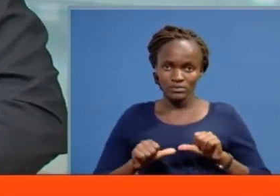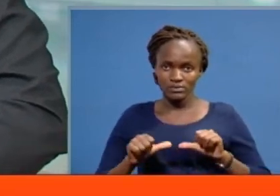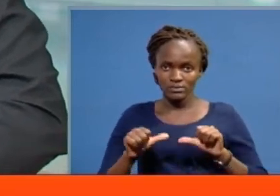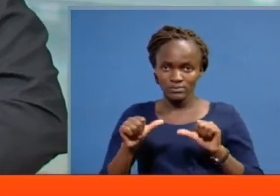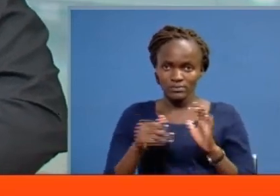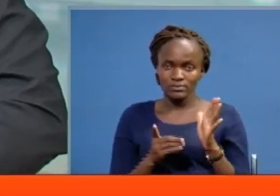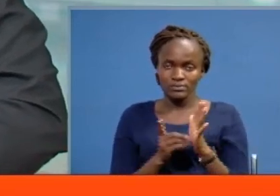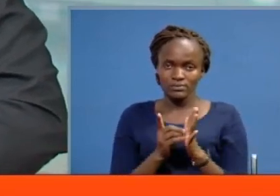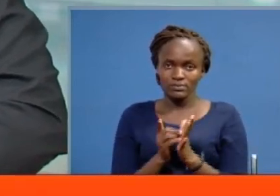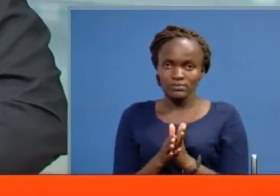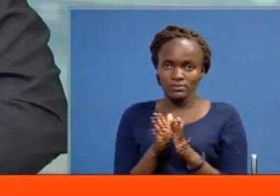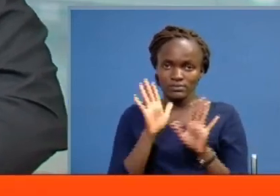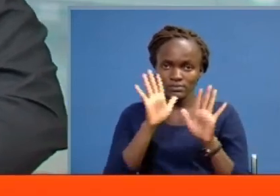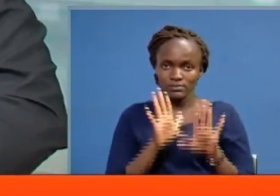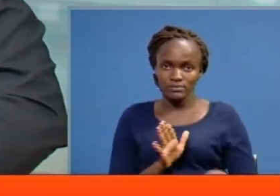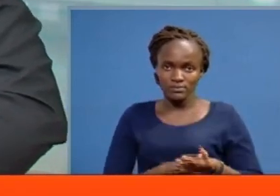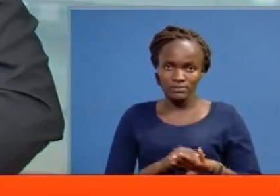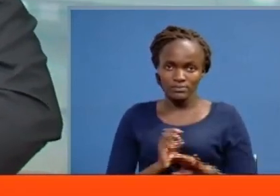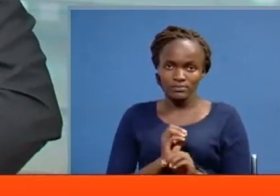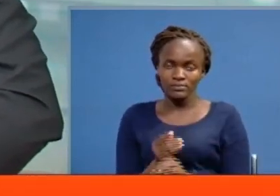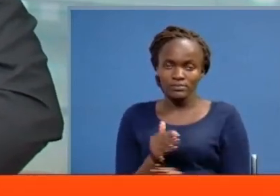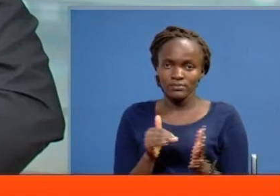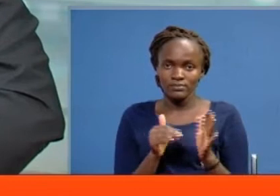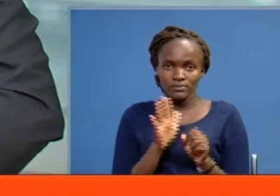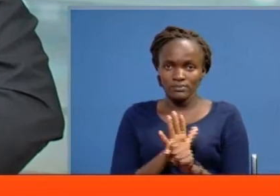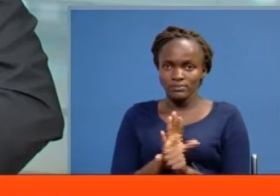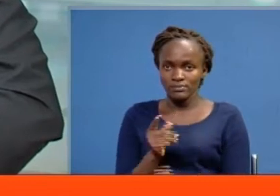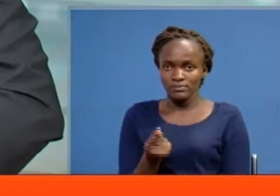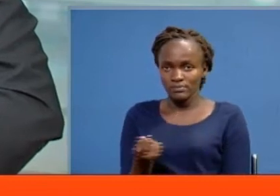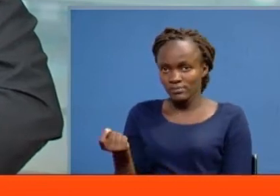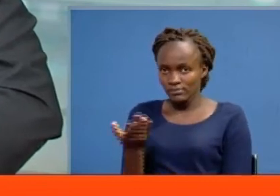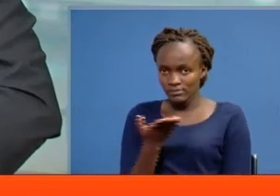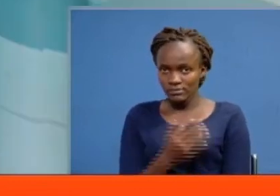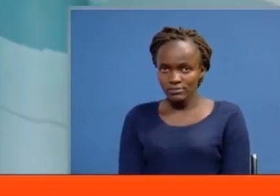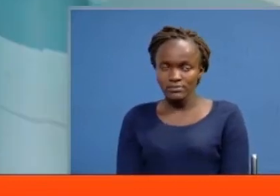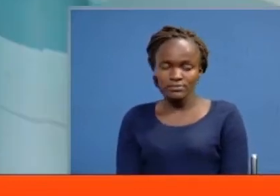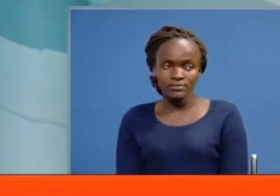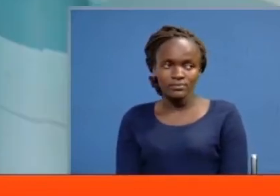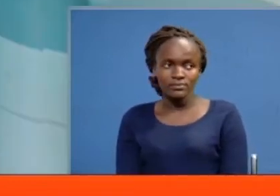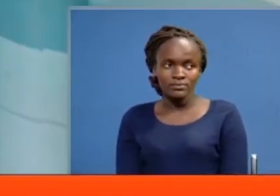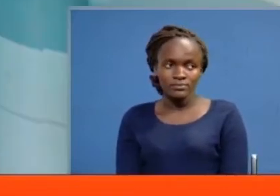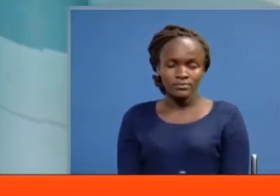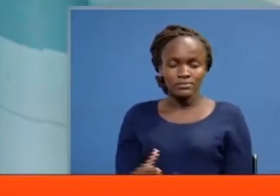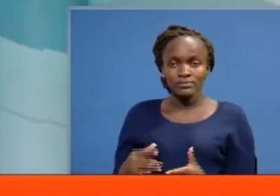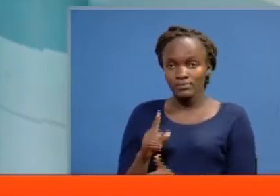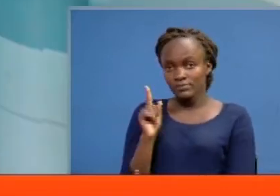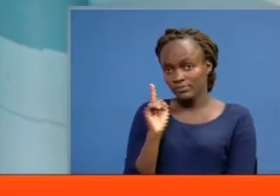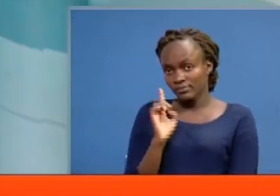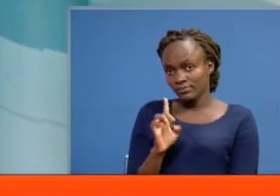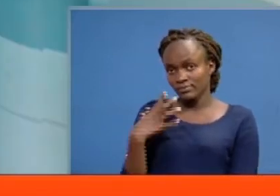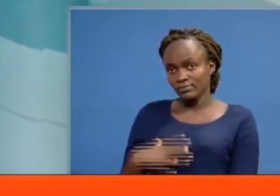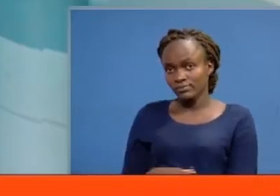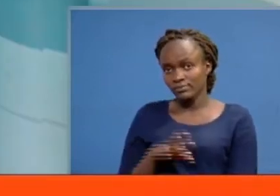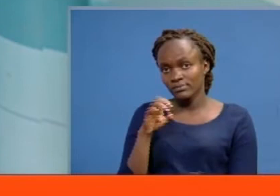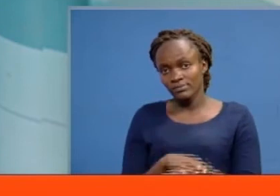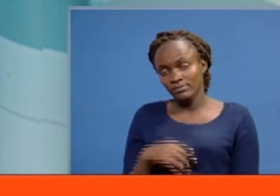very, you know, gradual, if I may say, yes. So, personal branding is